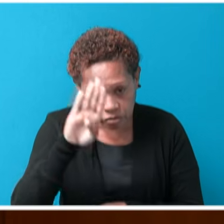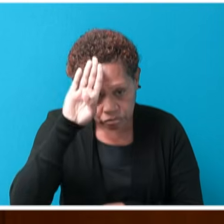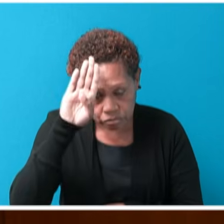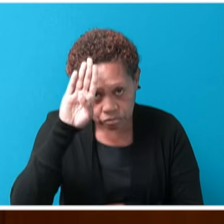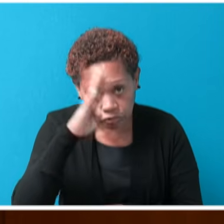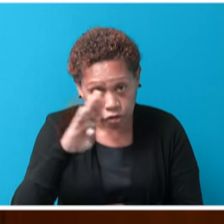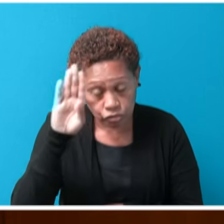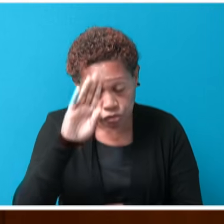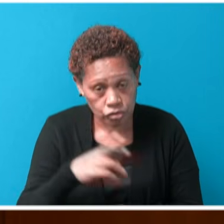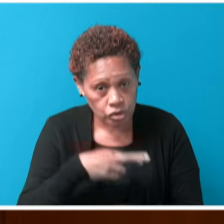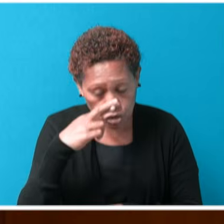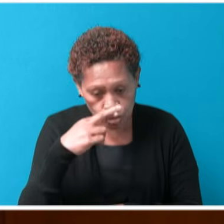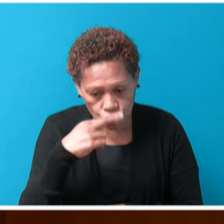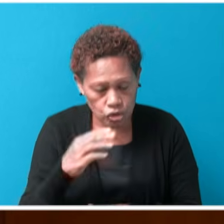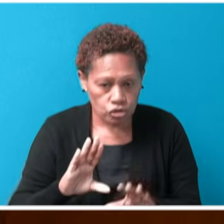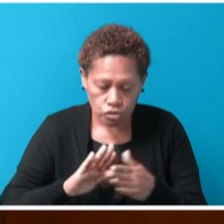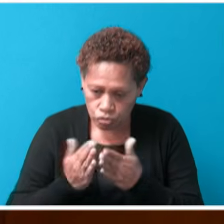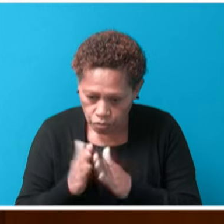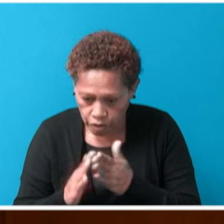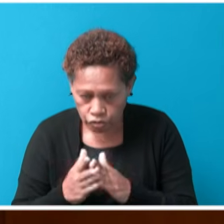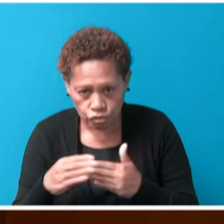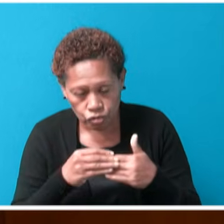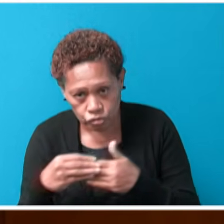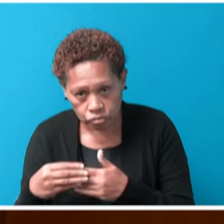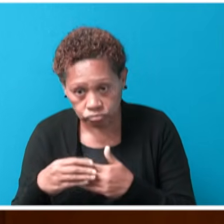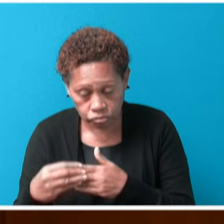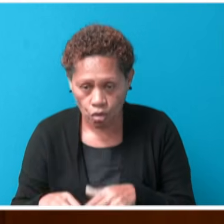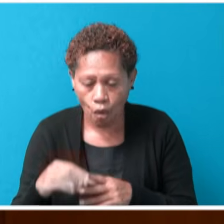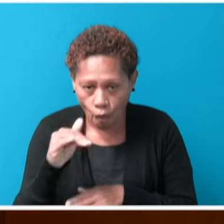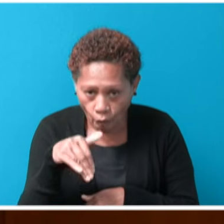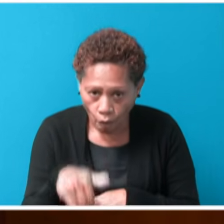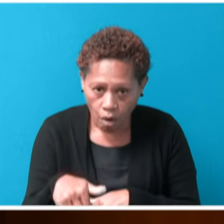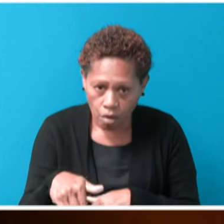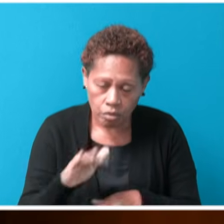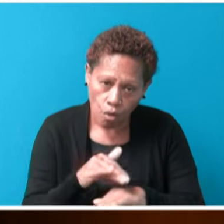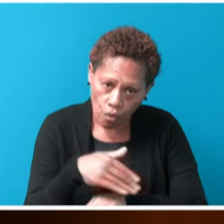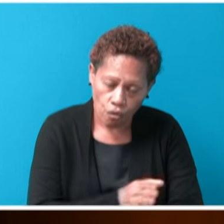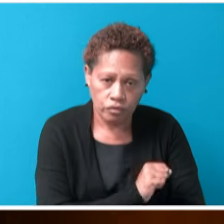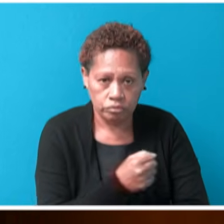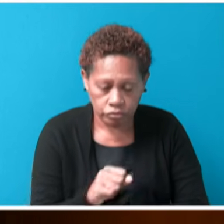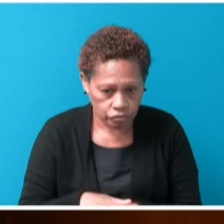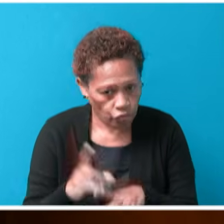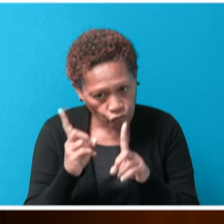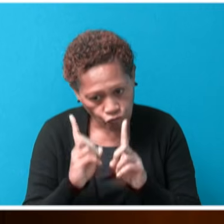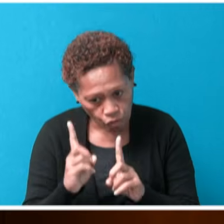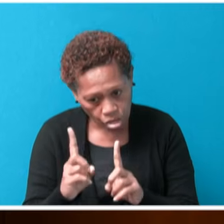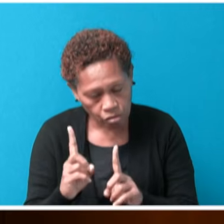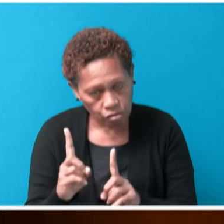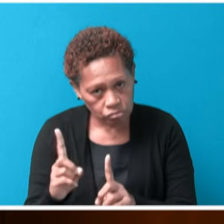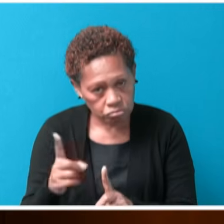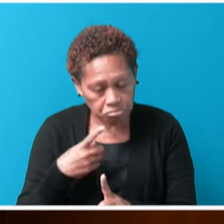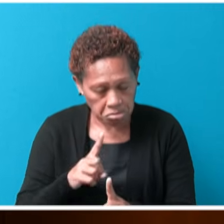religious and community leaders at home and abroad who are following these proceedings